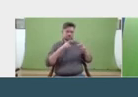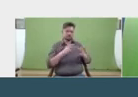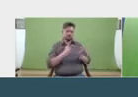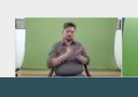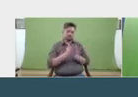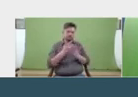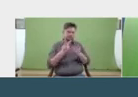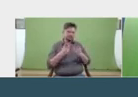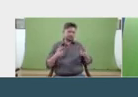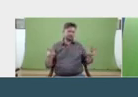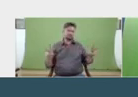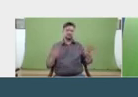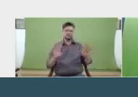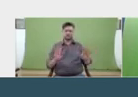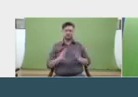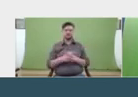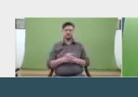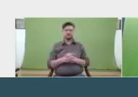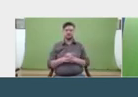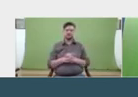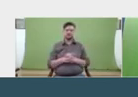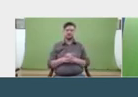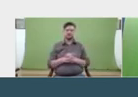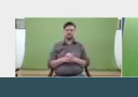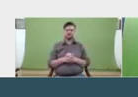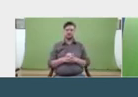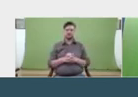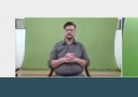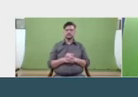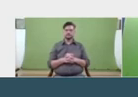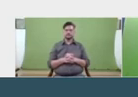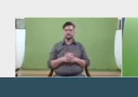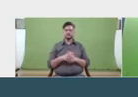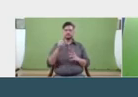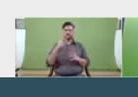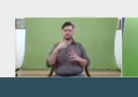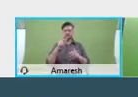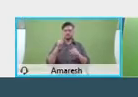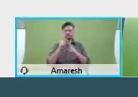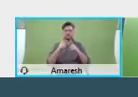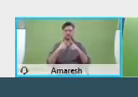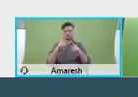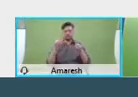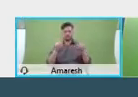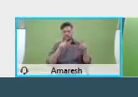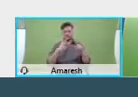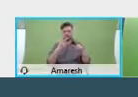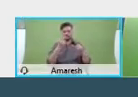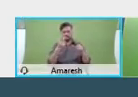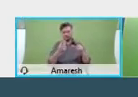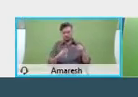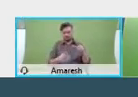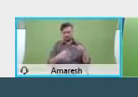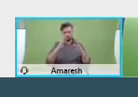okay uh this uh um i will go through quickly but this is usually there is a linguistic bias